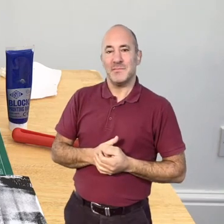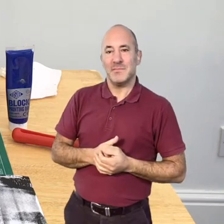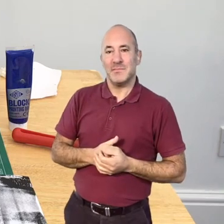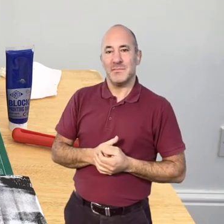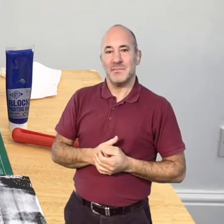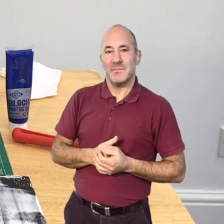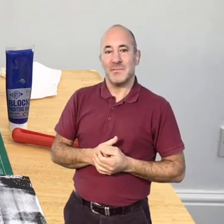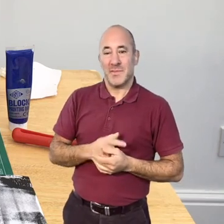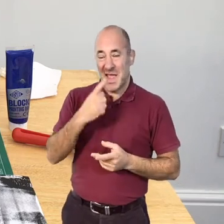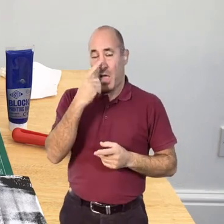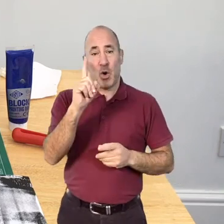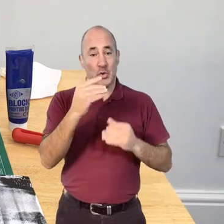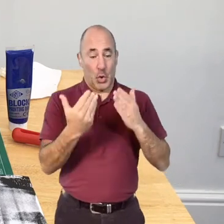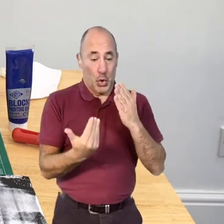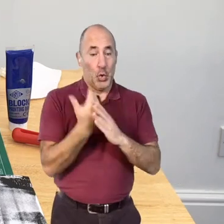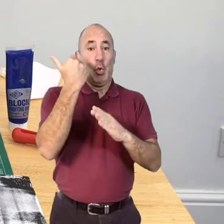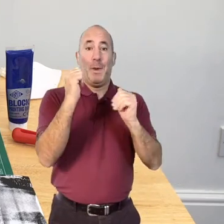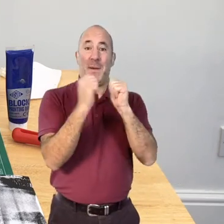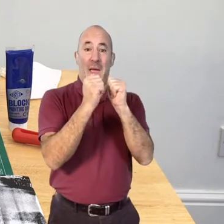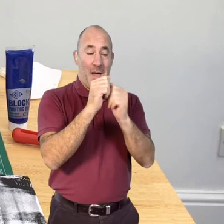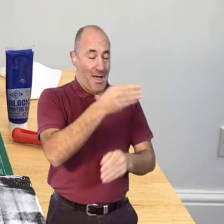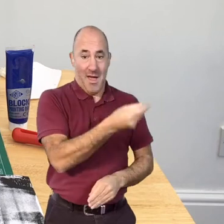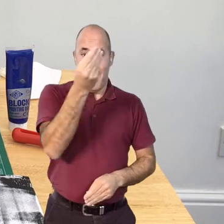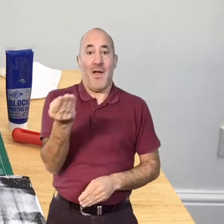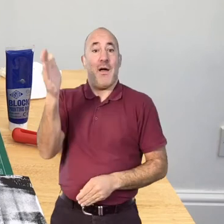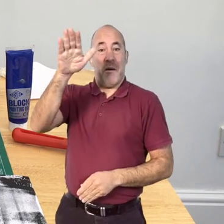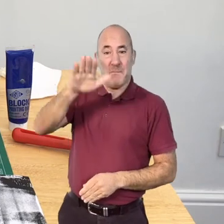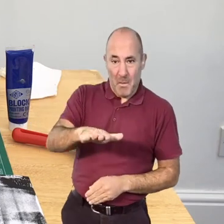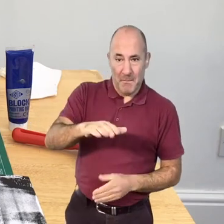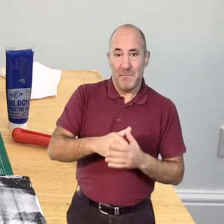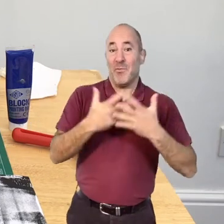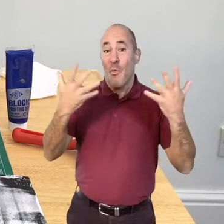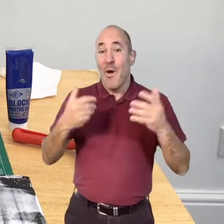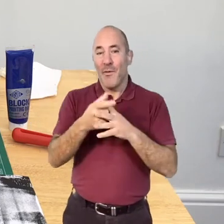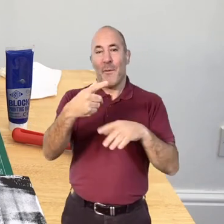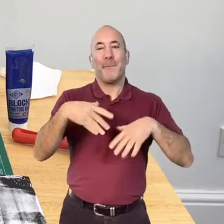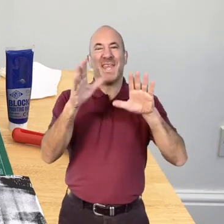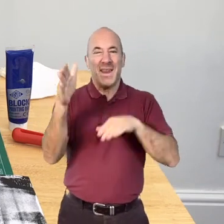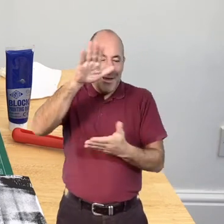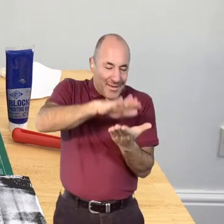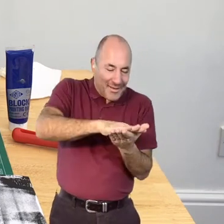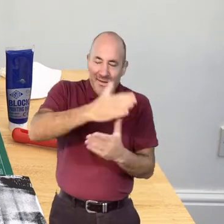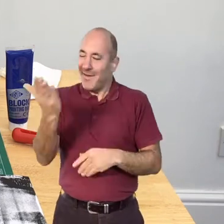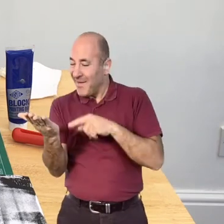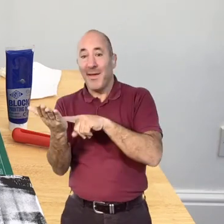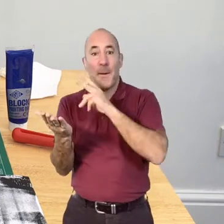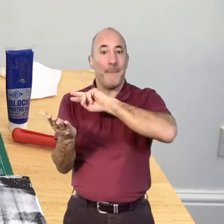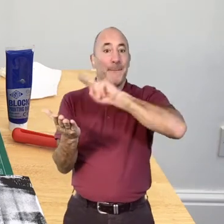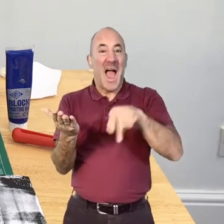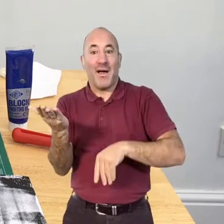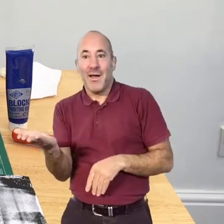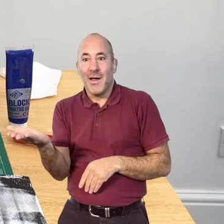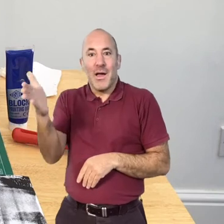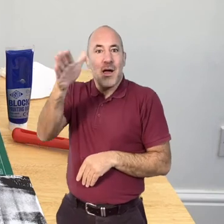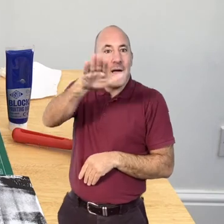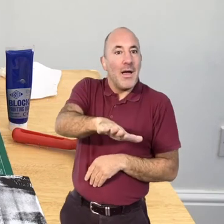You can either put a brand new piece of paper down, or you can place your old piece of